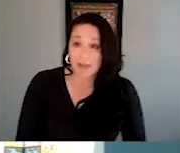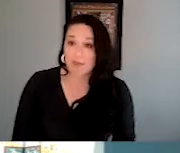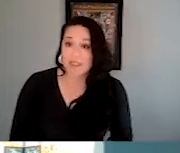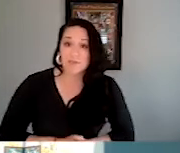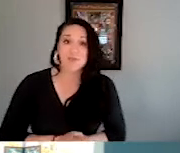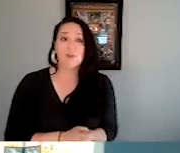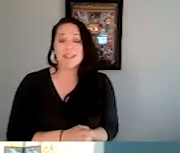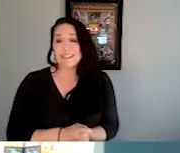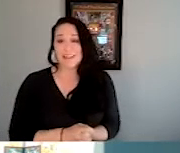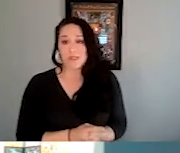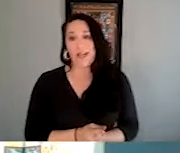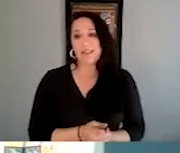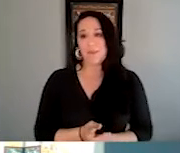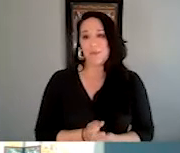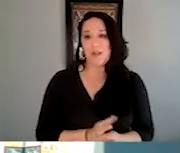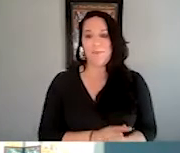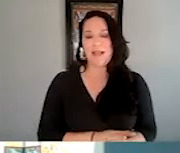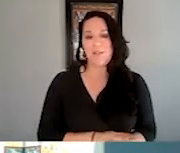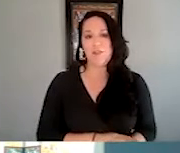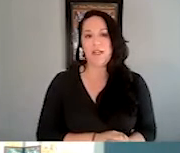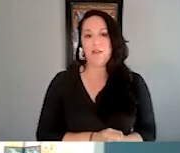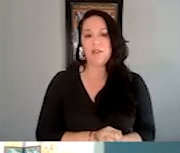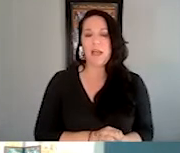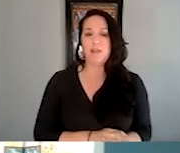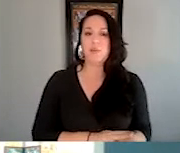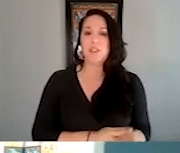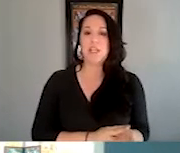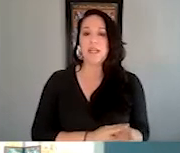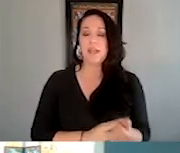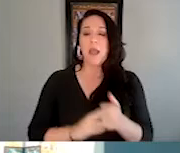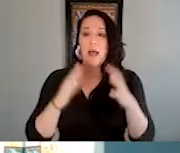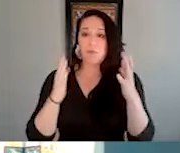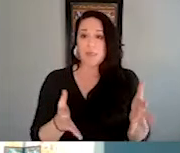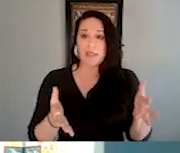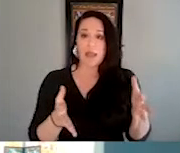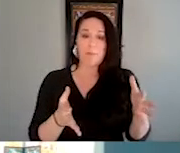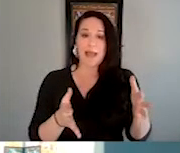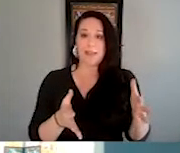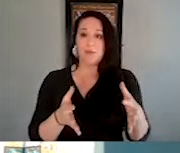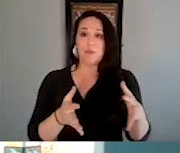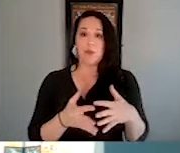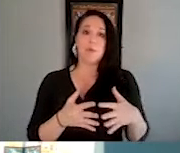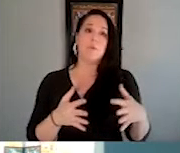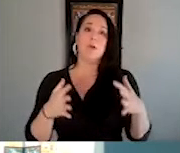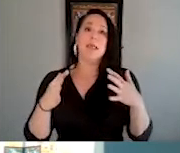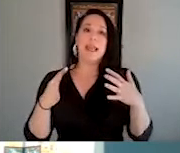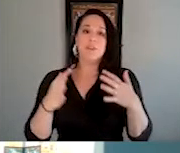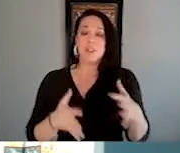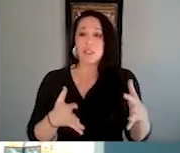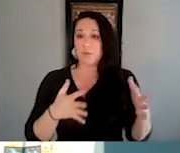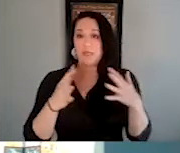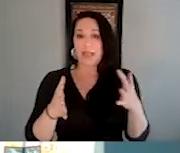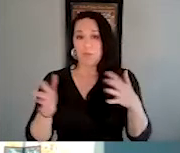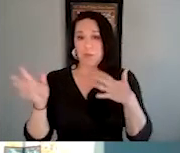Another example of this comes from the great state of Wisconsin, with one of our master trainers, Dorothy Cheney, really piloted with her people,